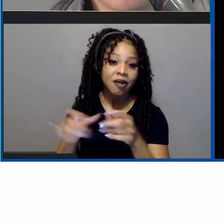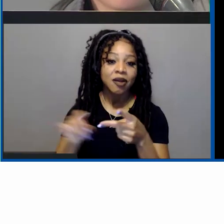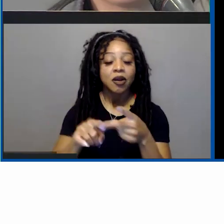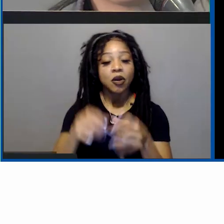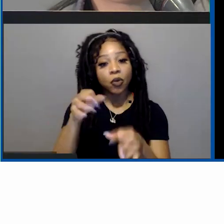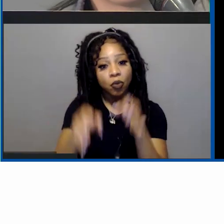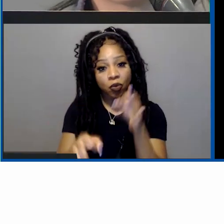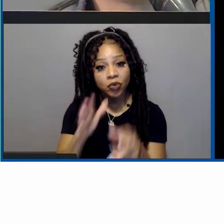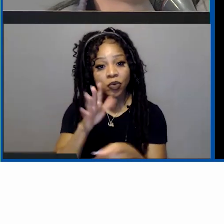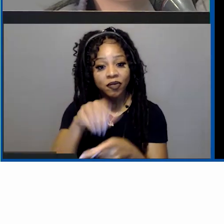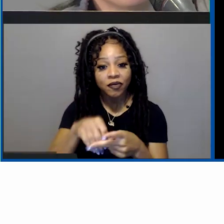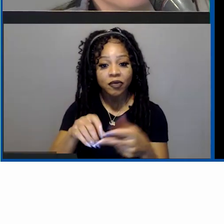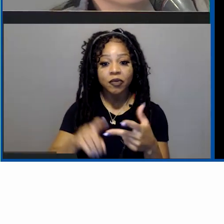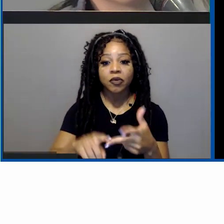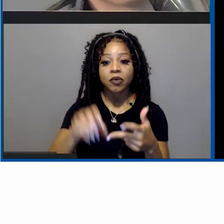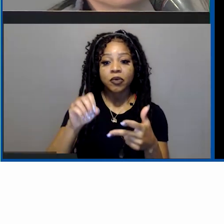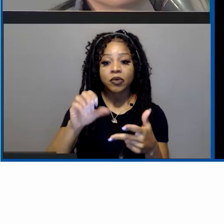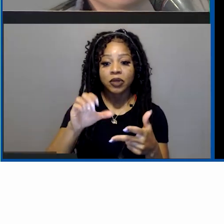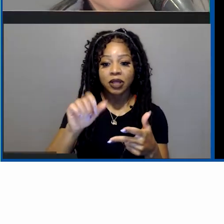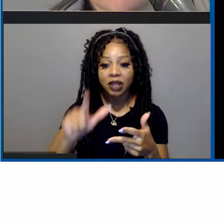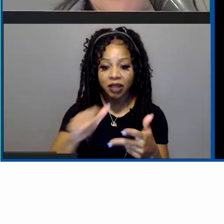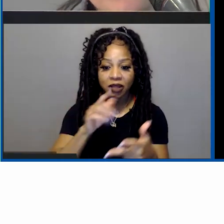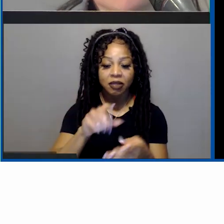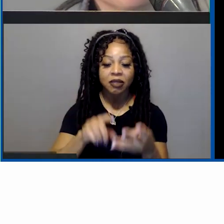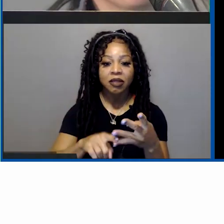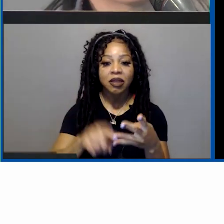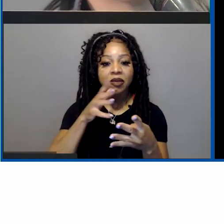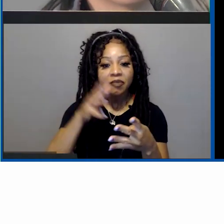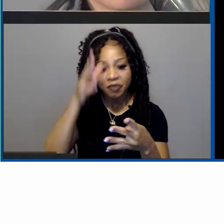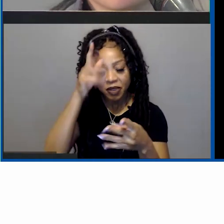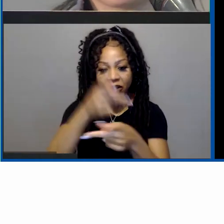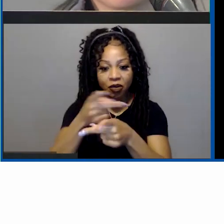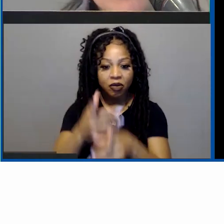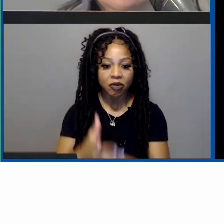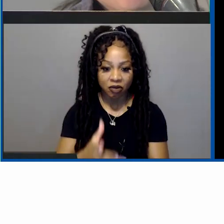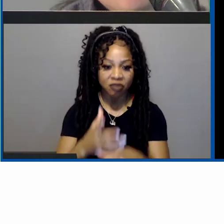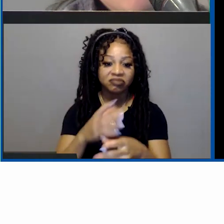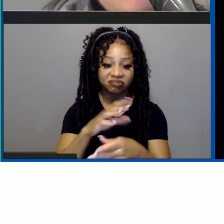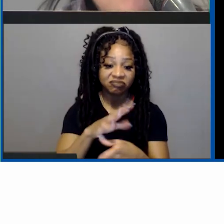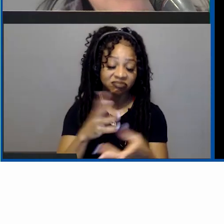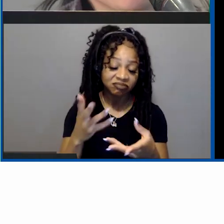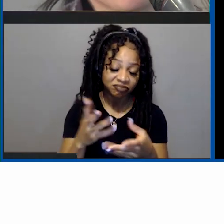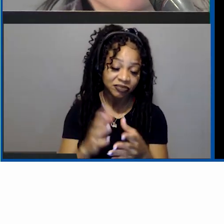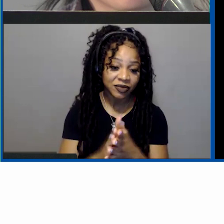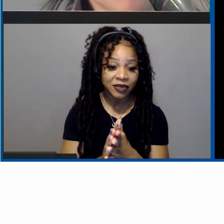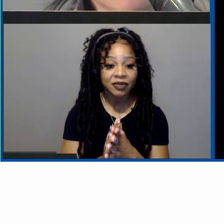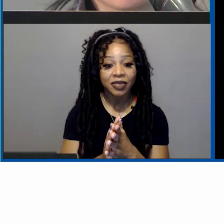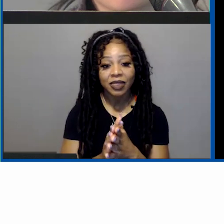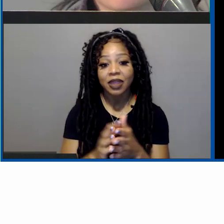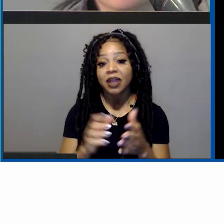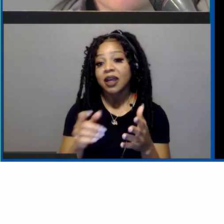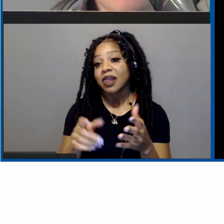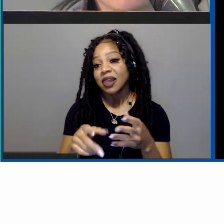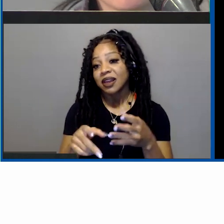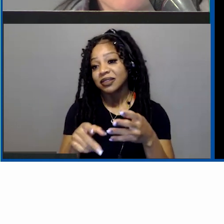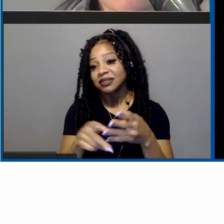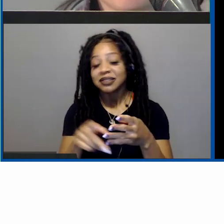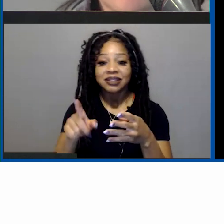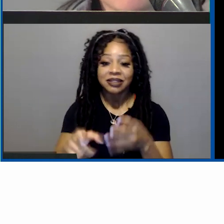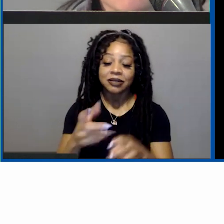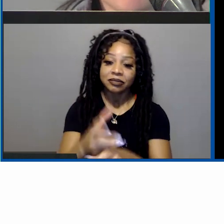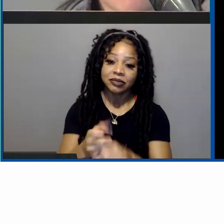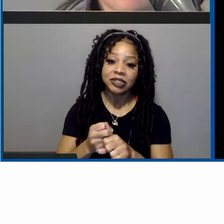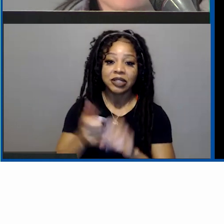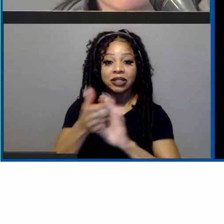involved. The OCL will be involved. The parents and guardians will get if they don't have a lawyer, will get a legal aid certificate